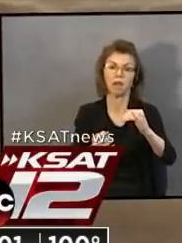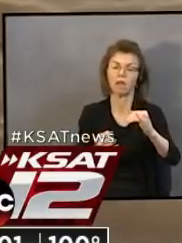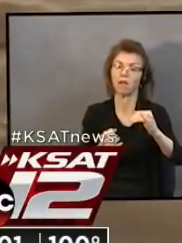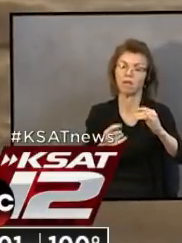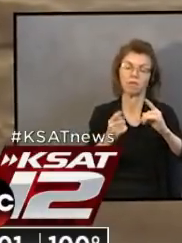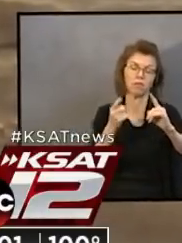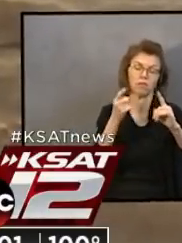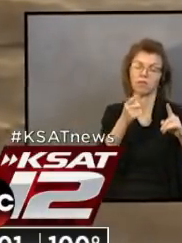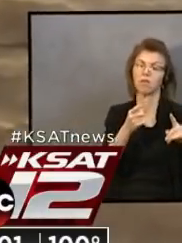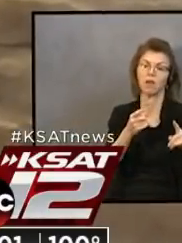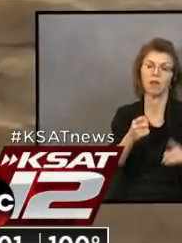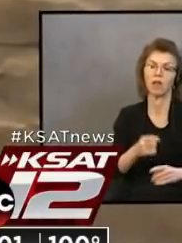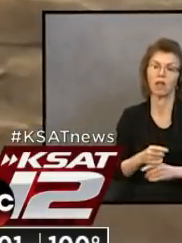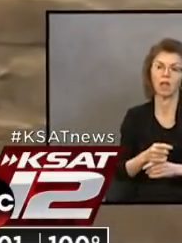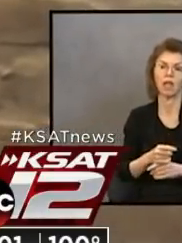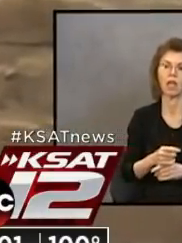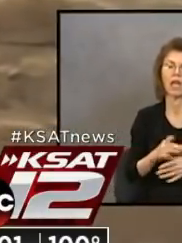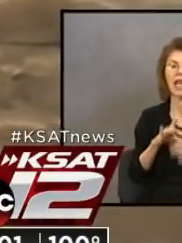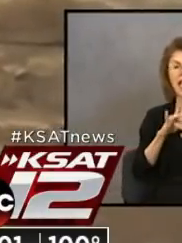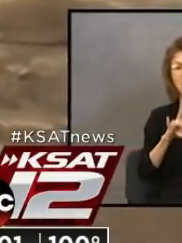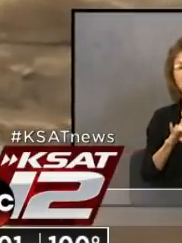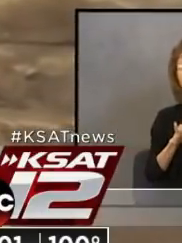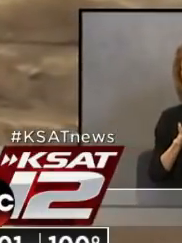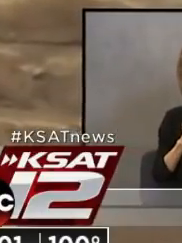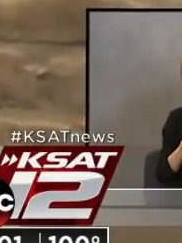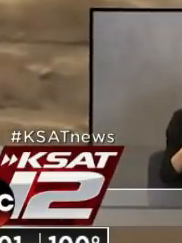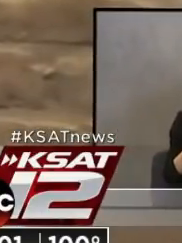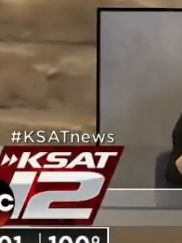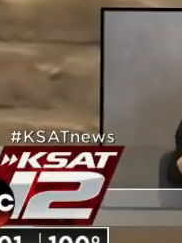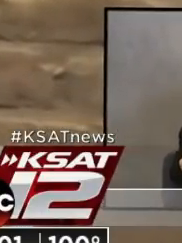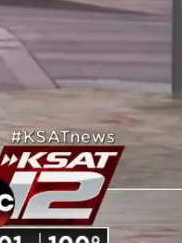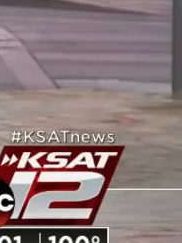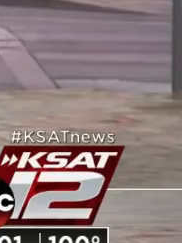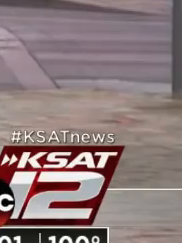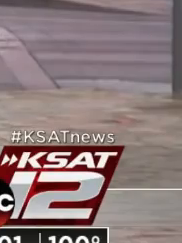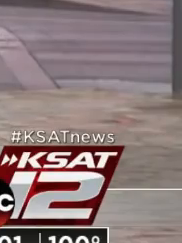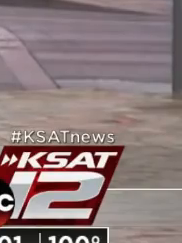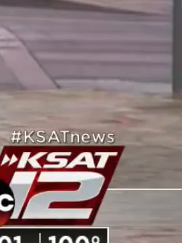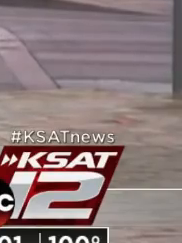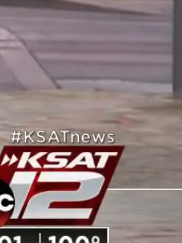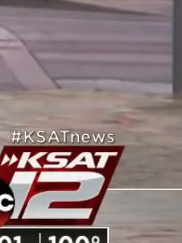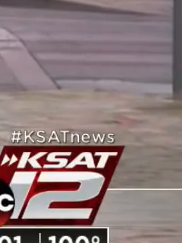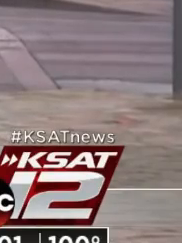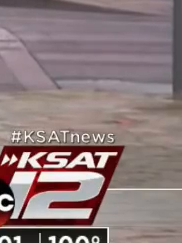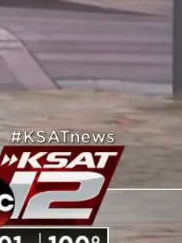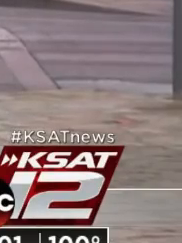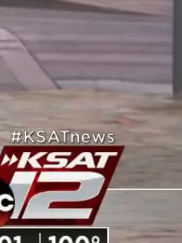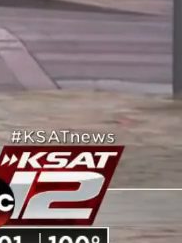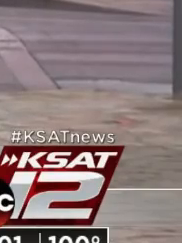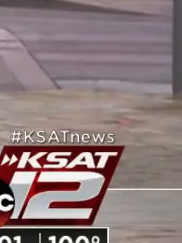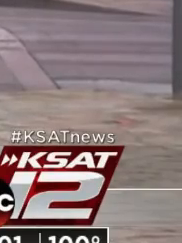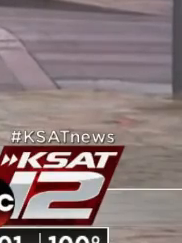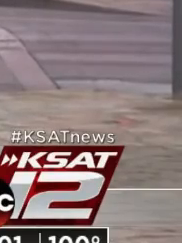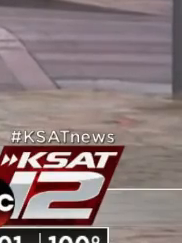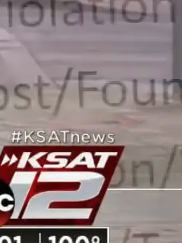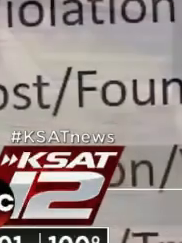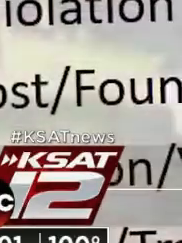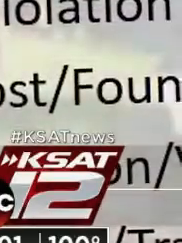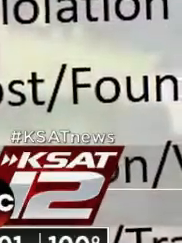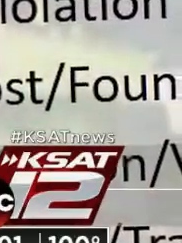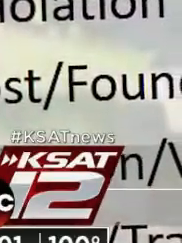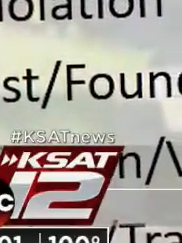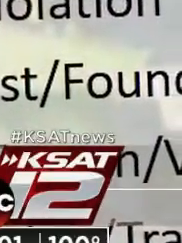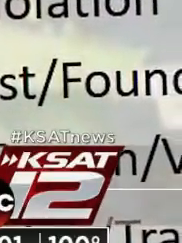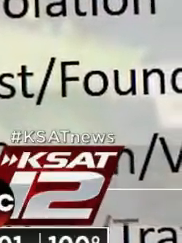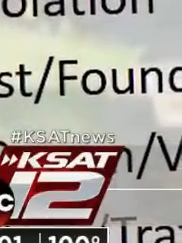manager Eric Walsh has proposed a review process of the SAPD, including public input, that could reshape what the city expects from SAPD